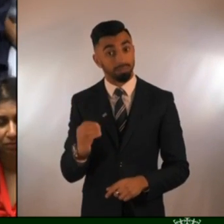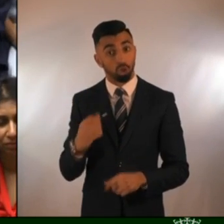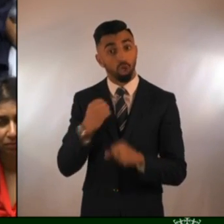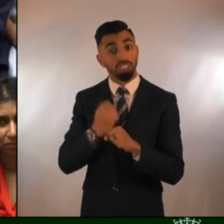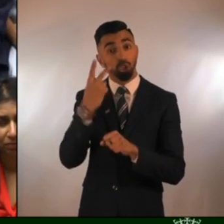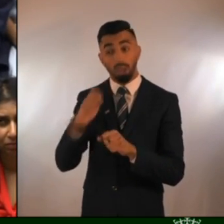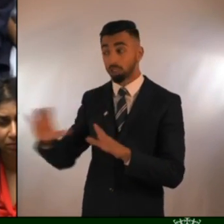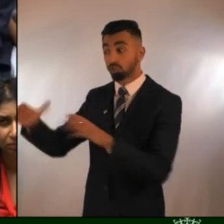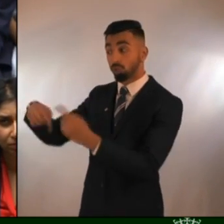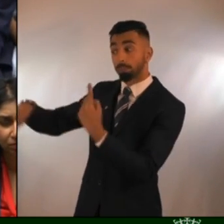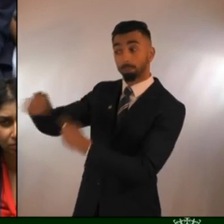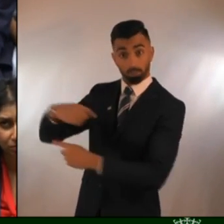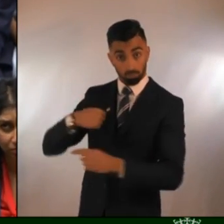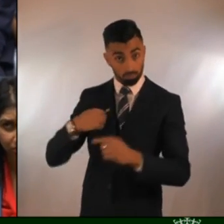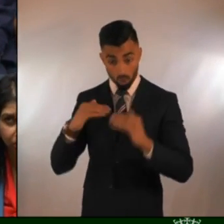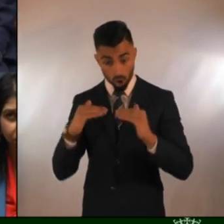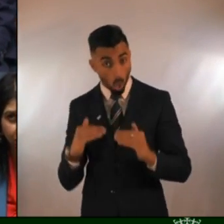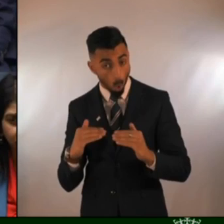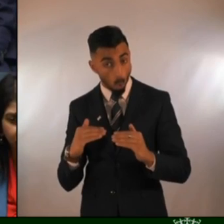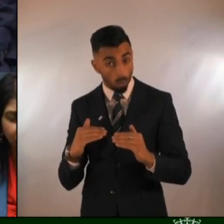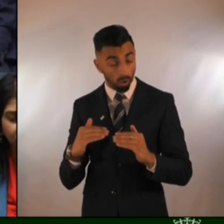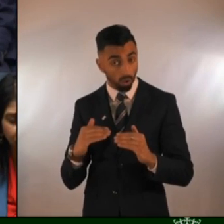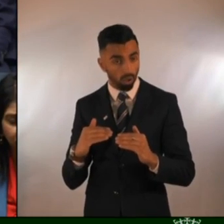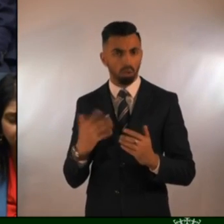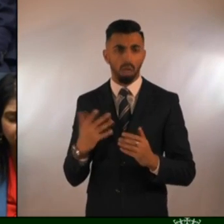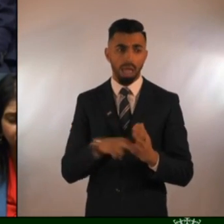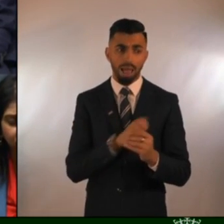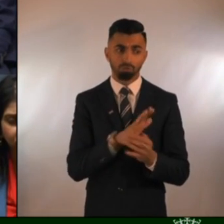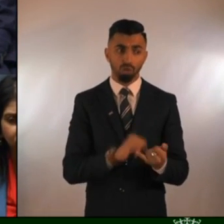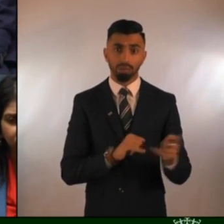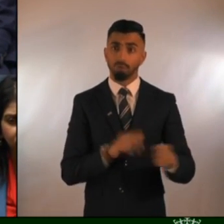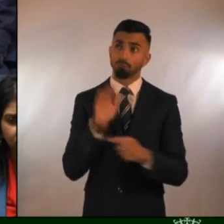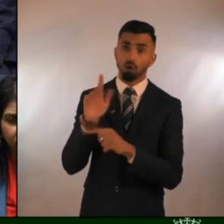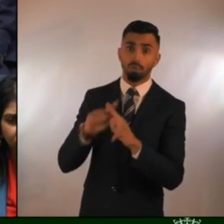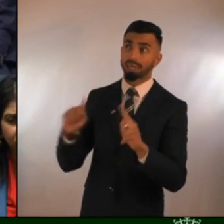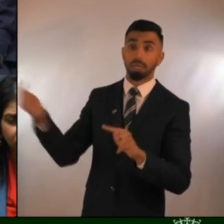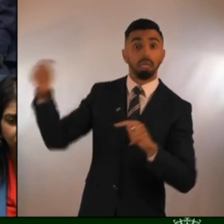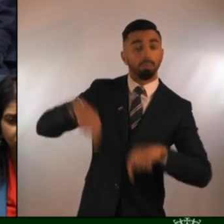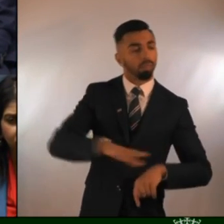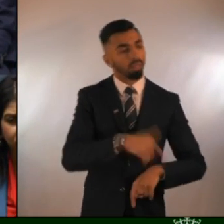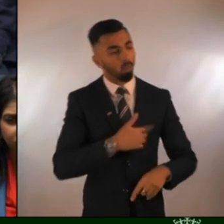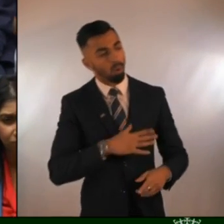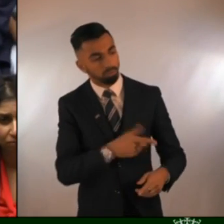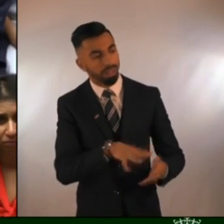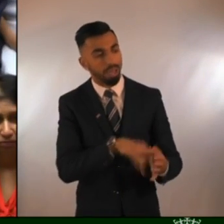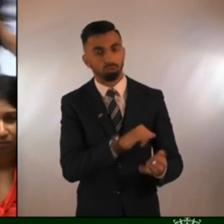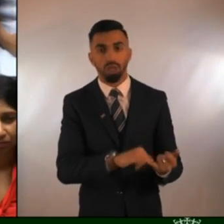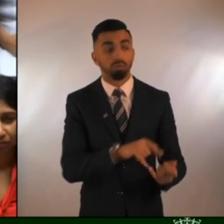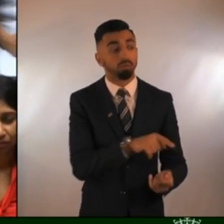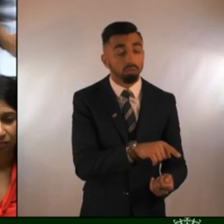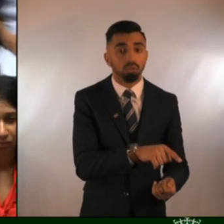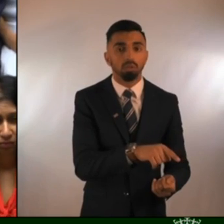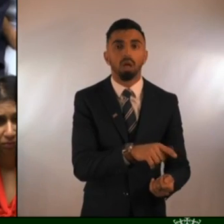Migrants benefit from our NHS, and we all want them to do so. But it's right that what people get out, they also put